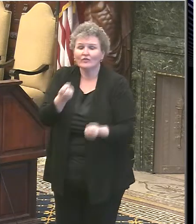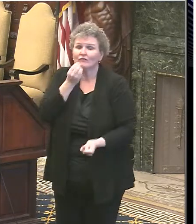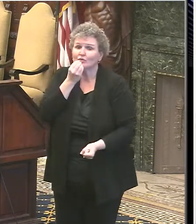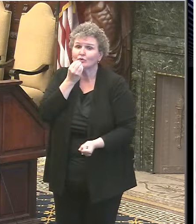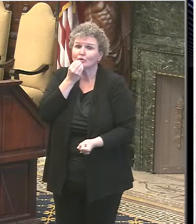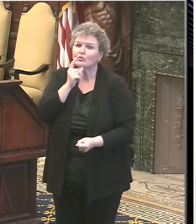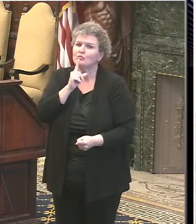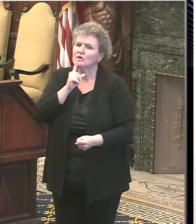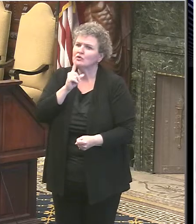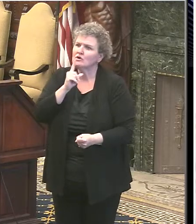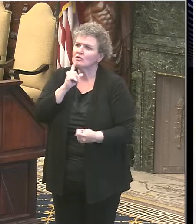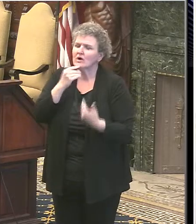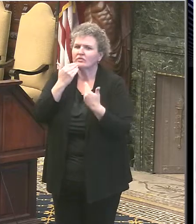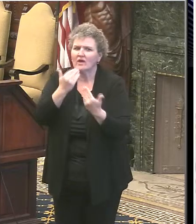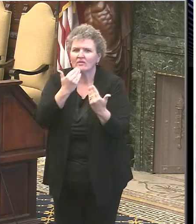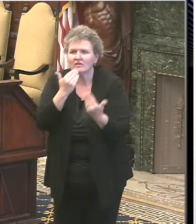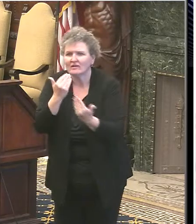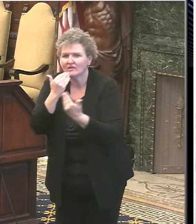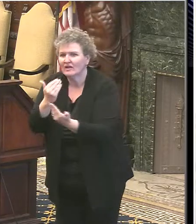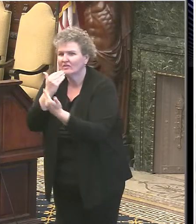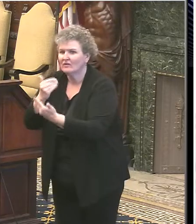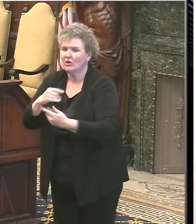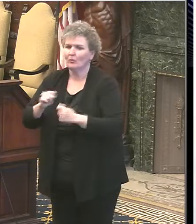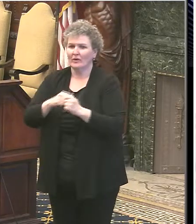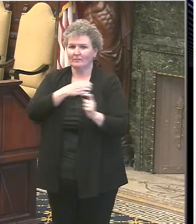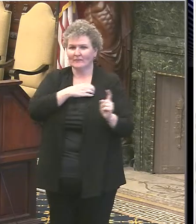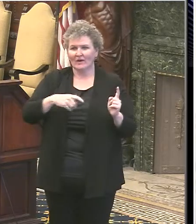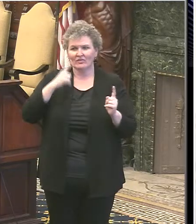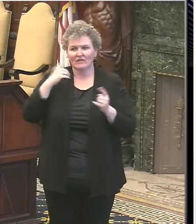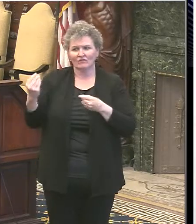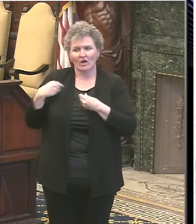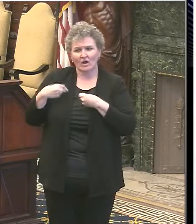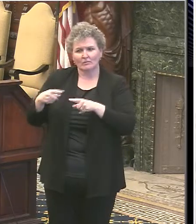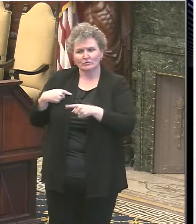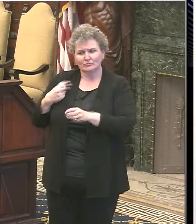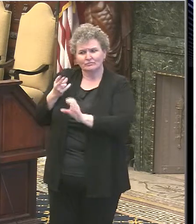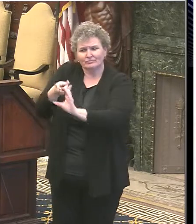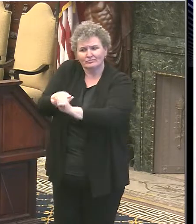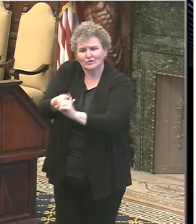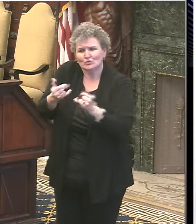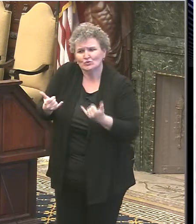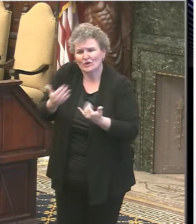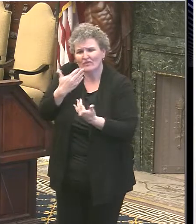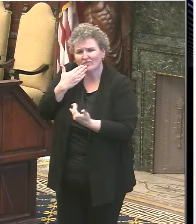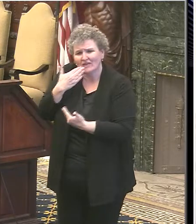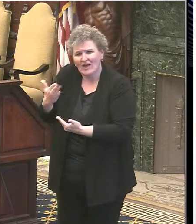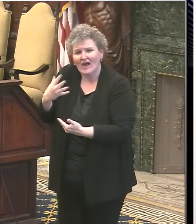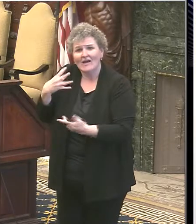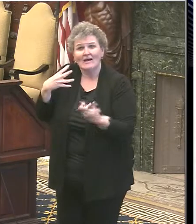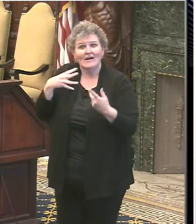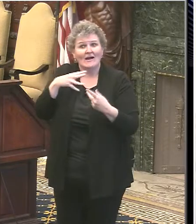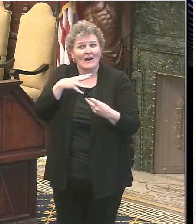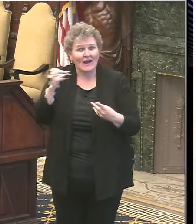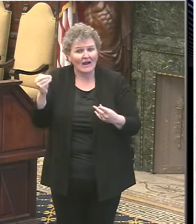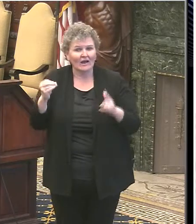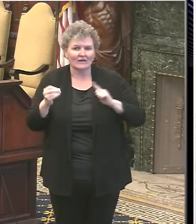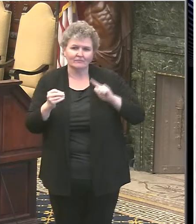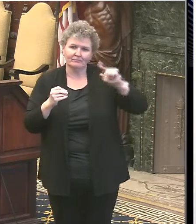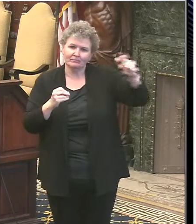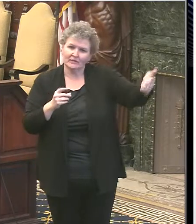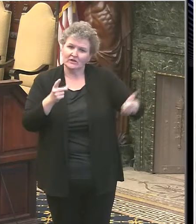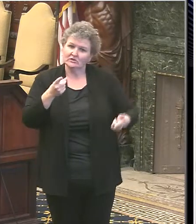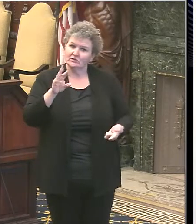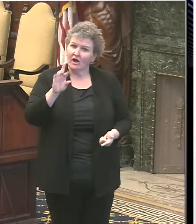truly grateful. So once again, Mayor, thank you for the opportunity to join you today. And I'll now turn things over to Dr.